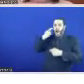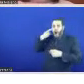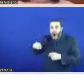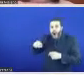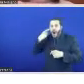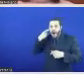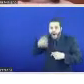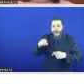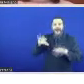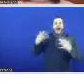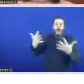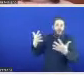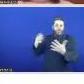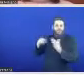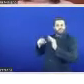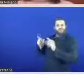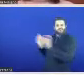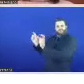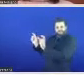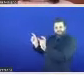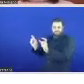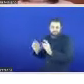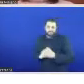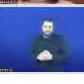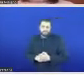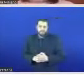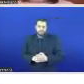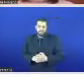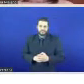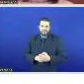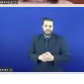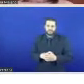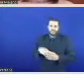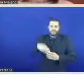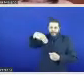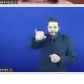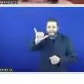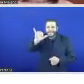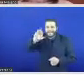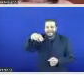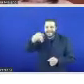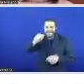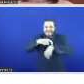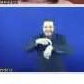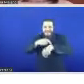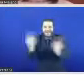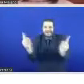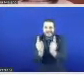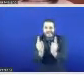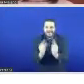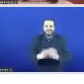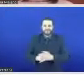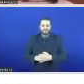seconds? Yes. Claro que sí. Las defensoras de